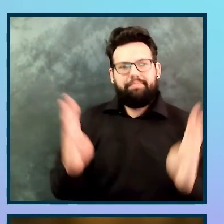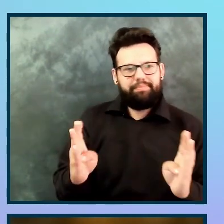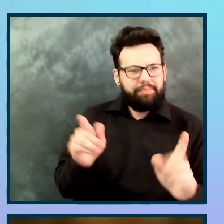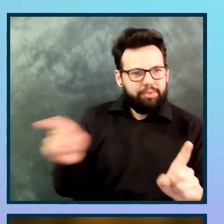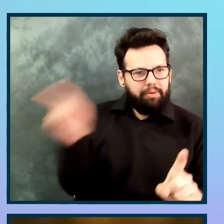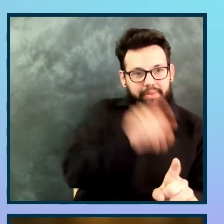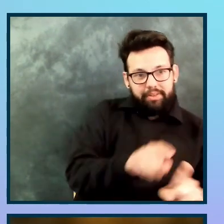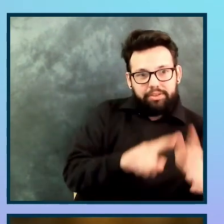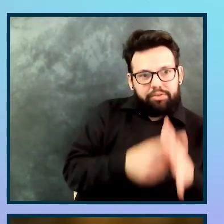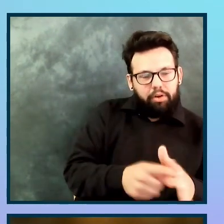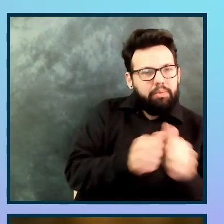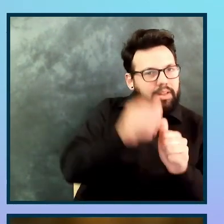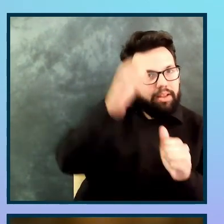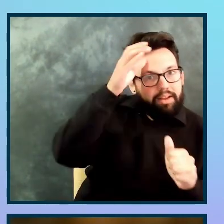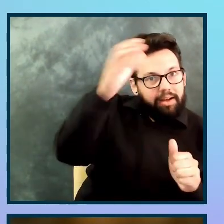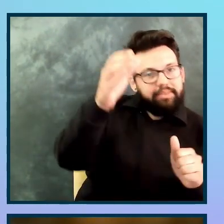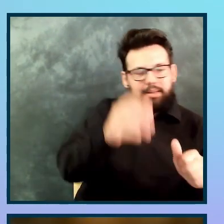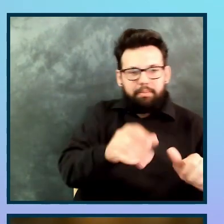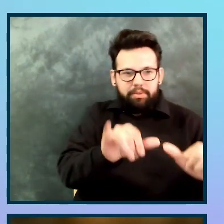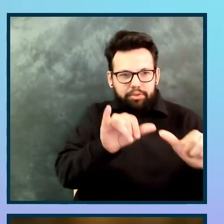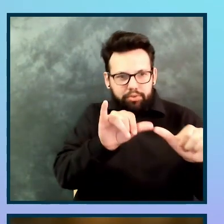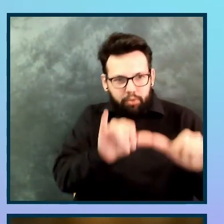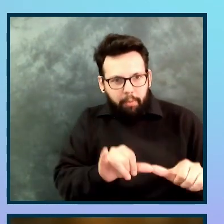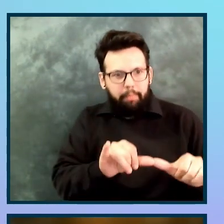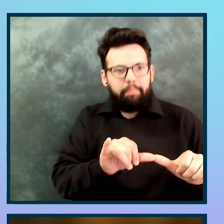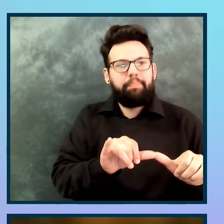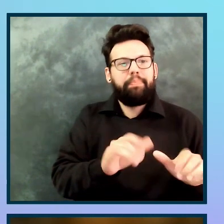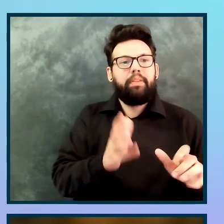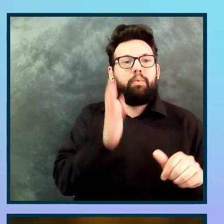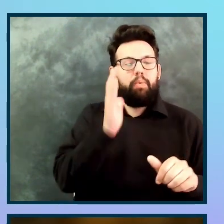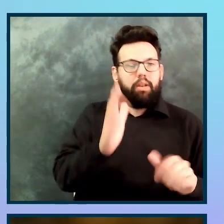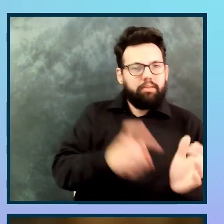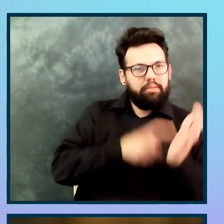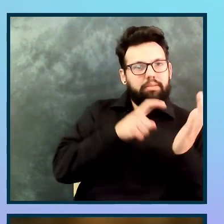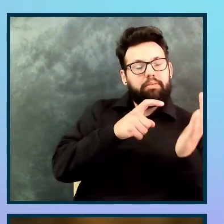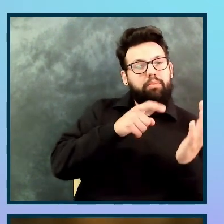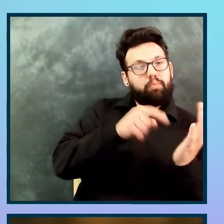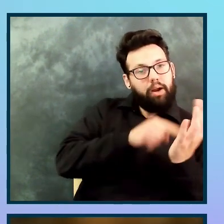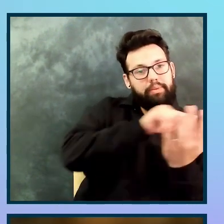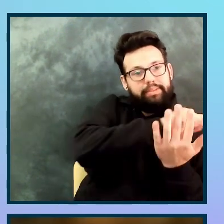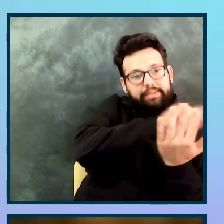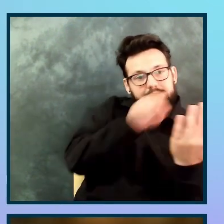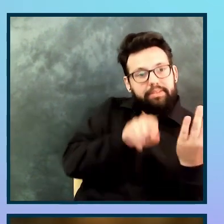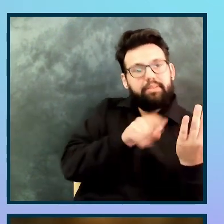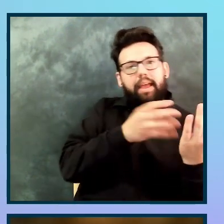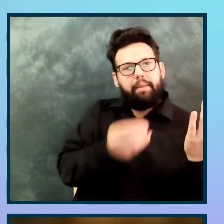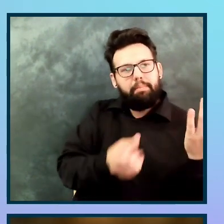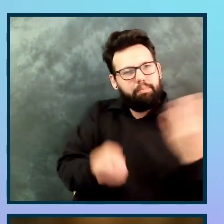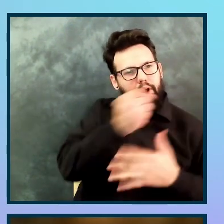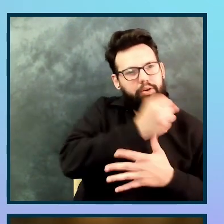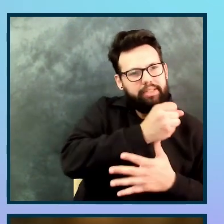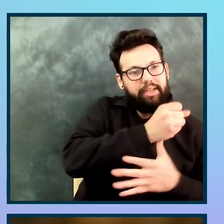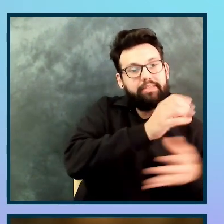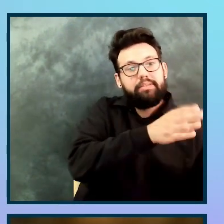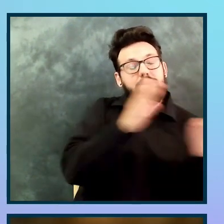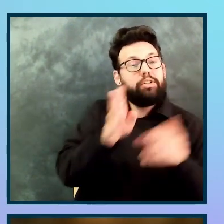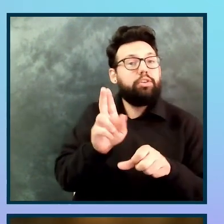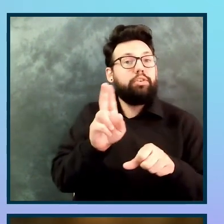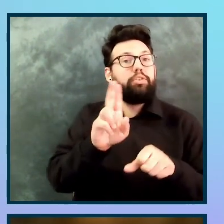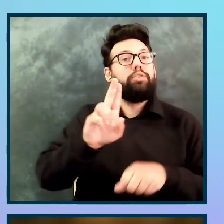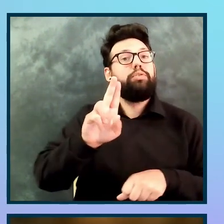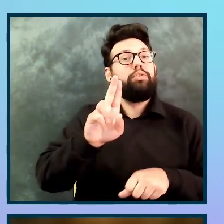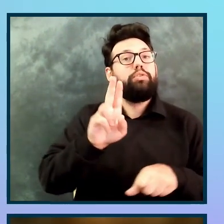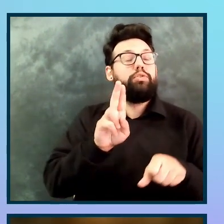like accessibility requirements. We're going to prioritize those requirements. At the user research stage, we're going to think about